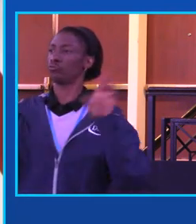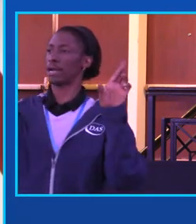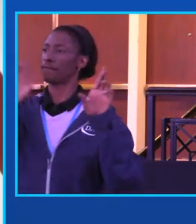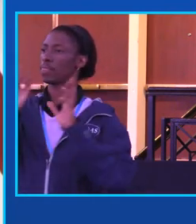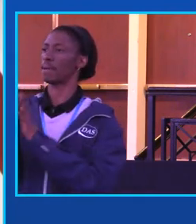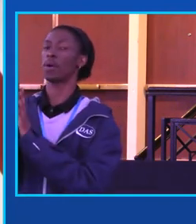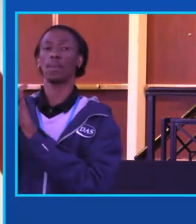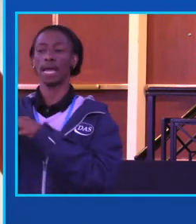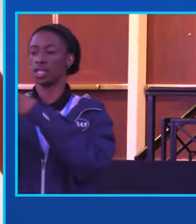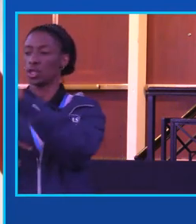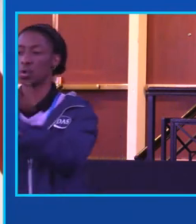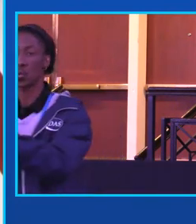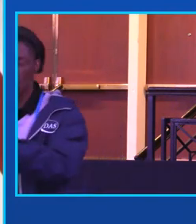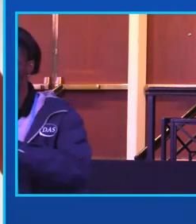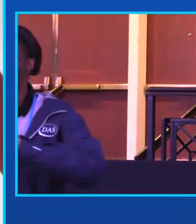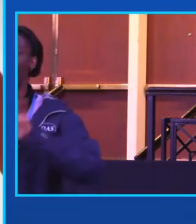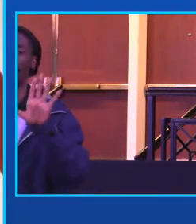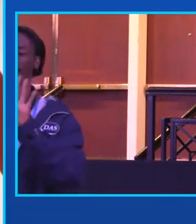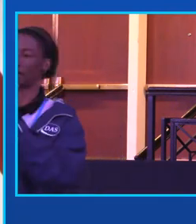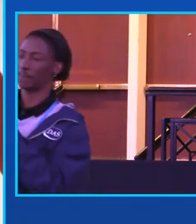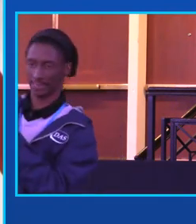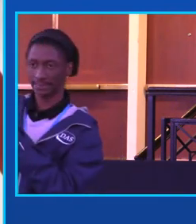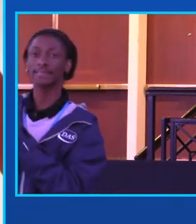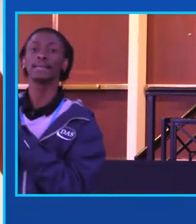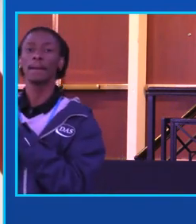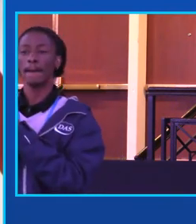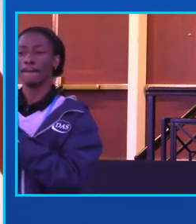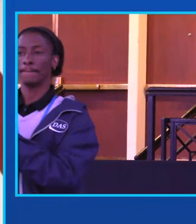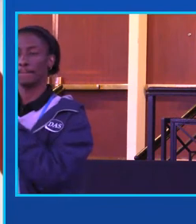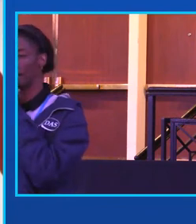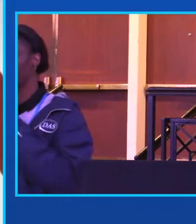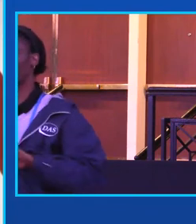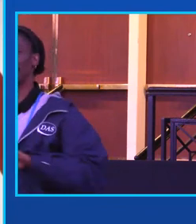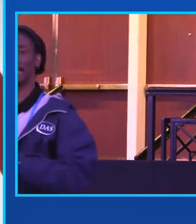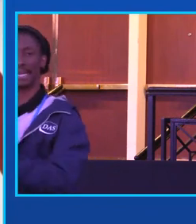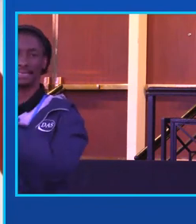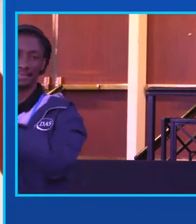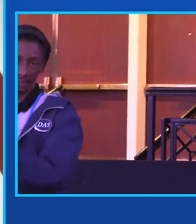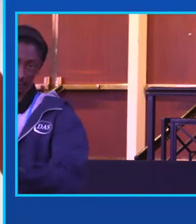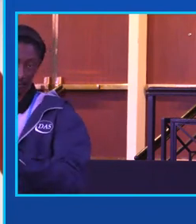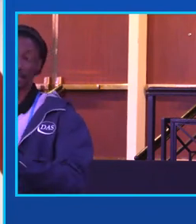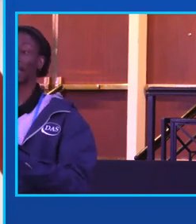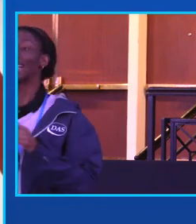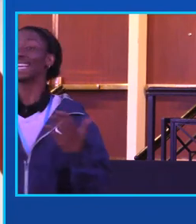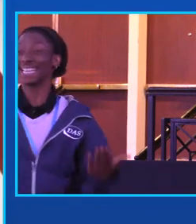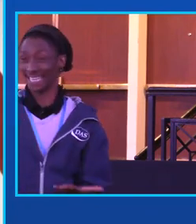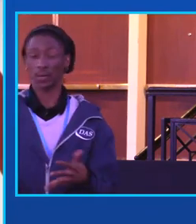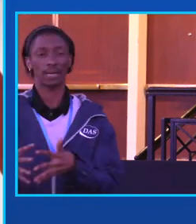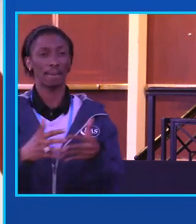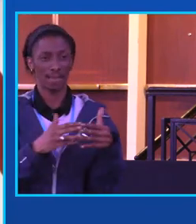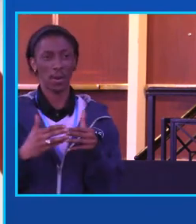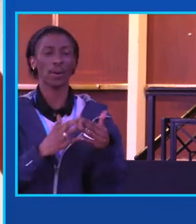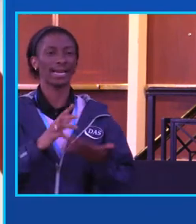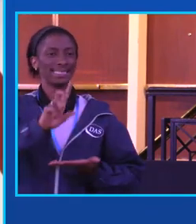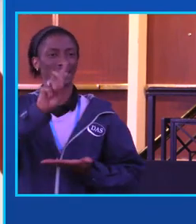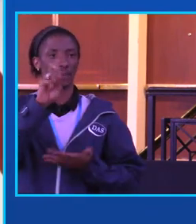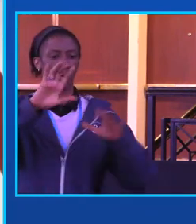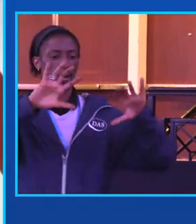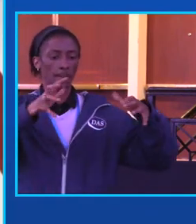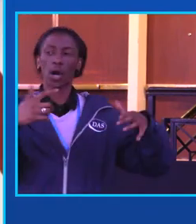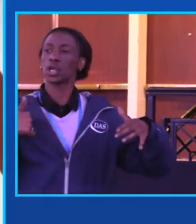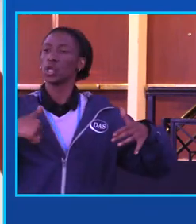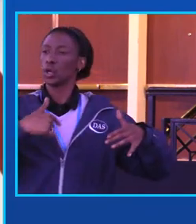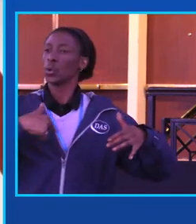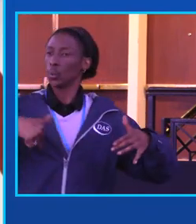clearly choosing the side of peace and security. And in this country, It is the Democratic Party that